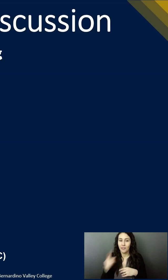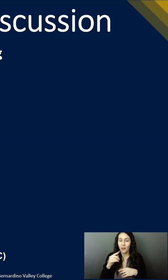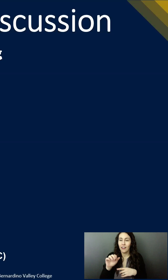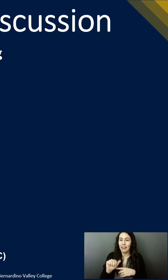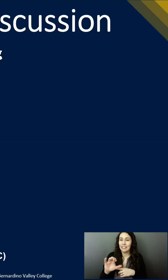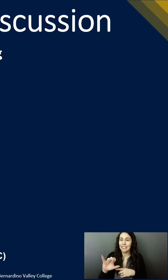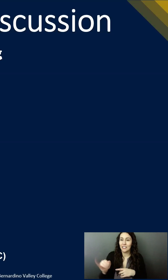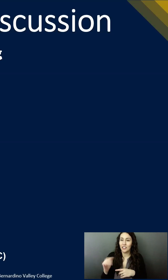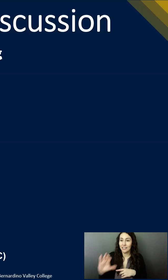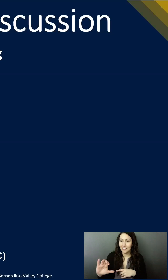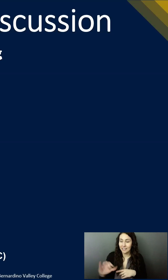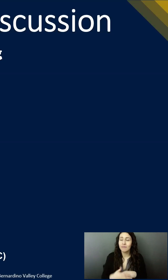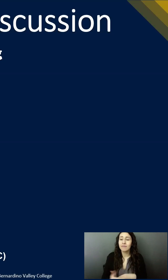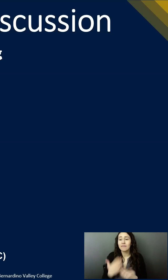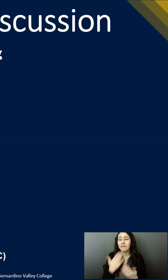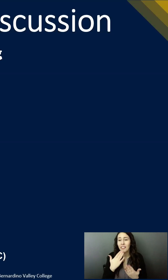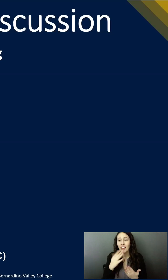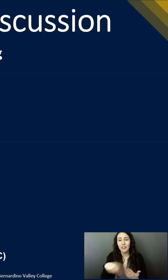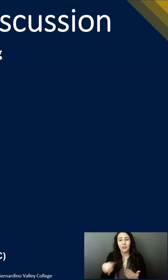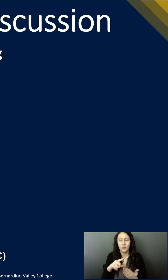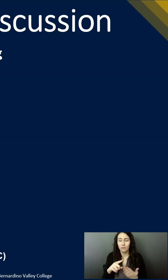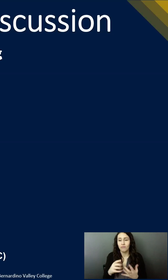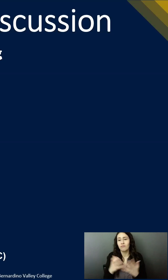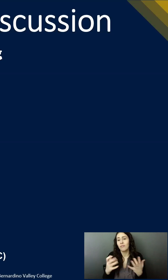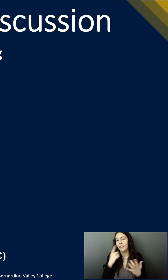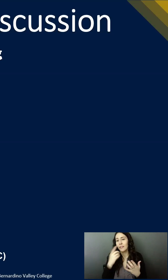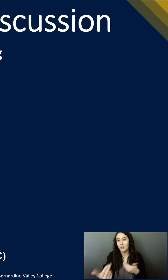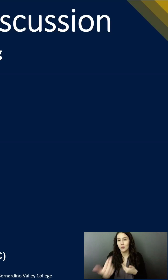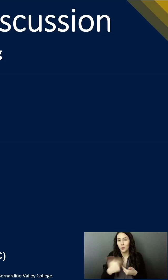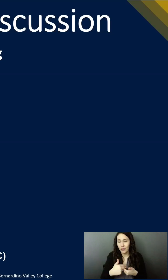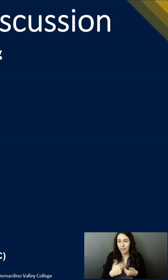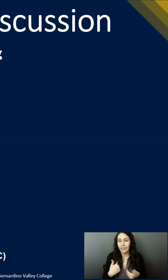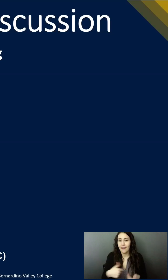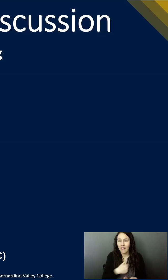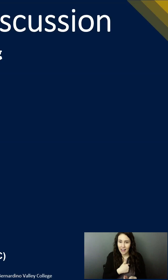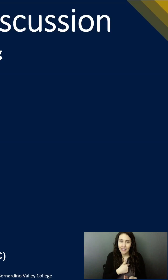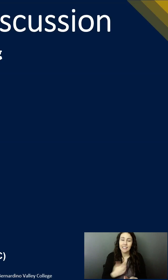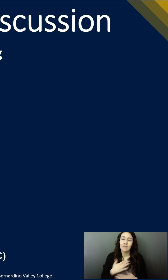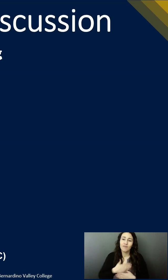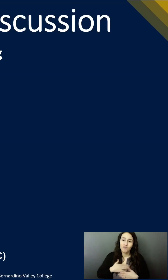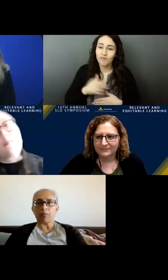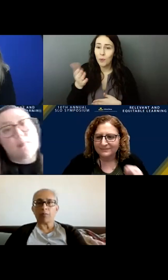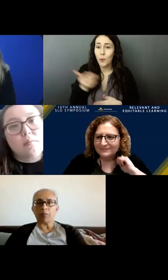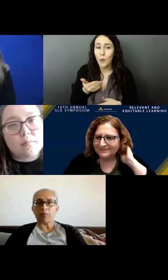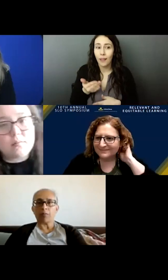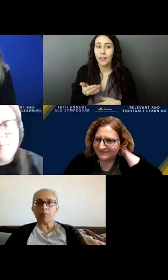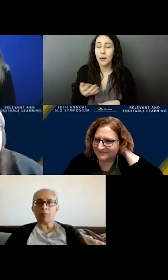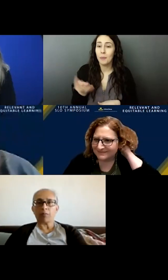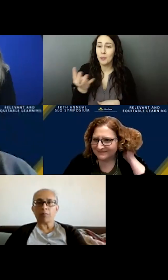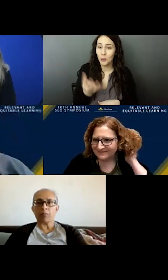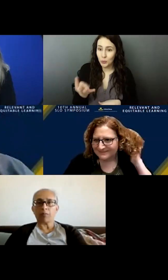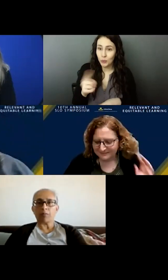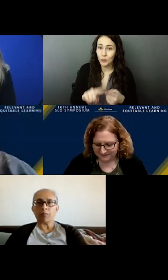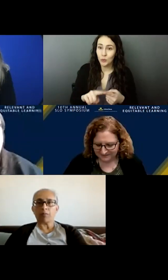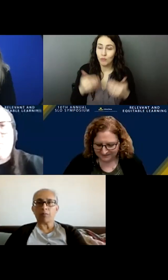so much for joining us. It's just such an immense pleasure to welcome you to this discussion. So now,